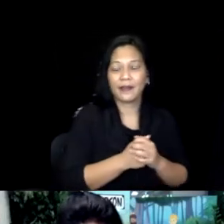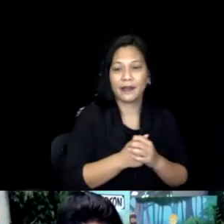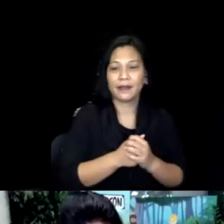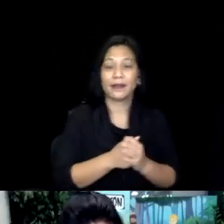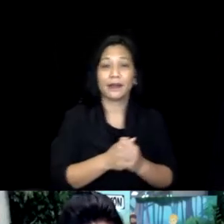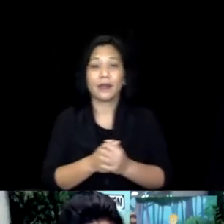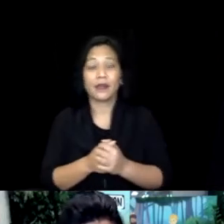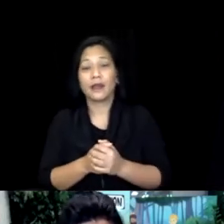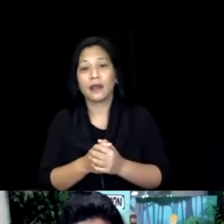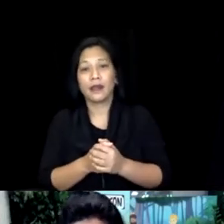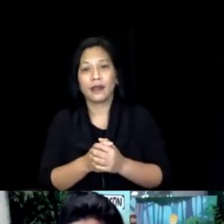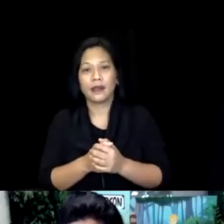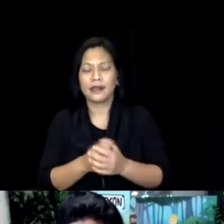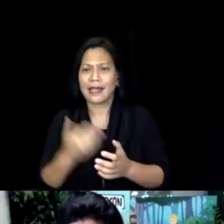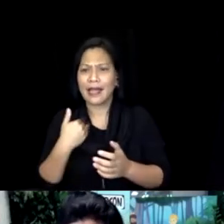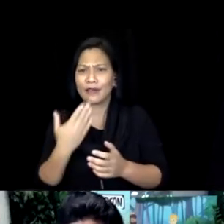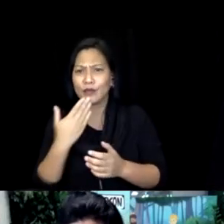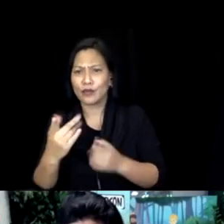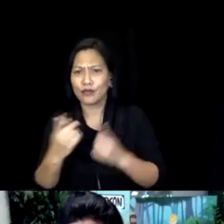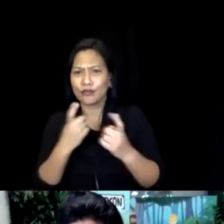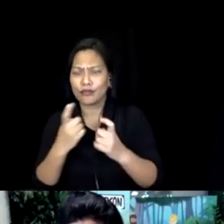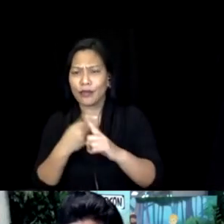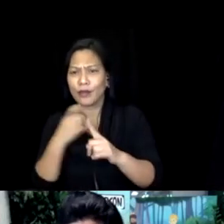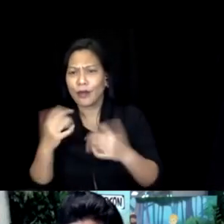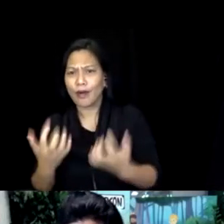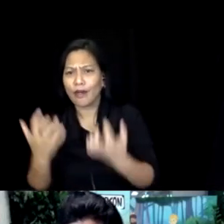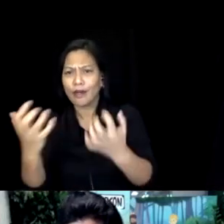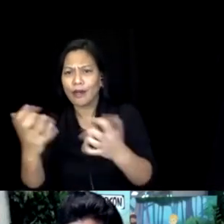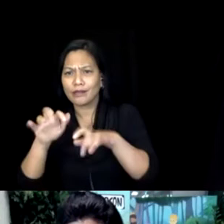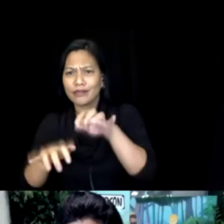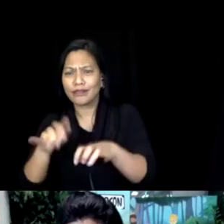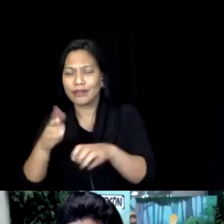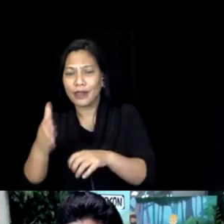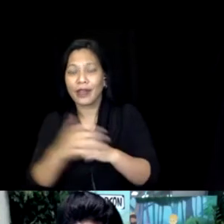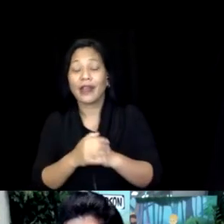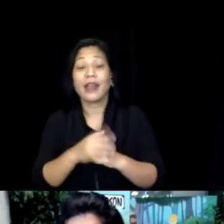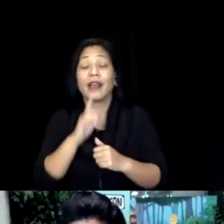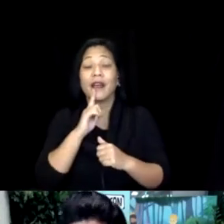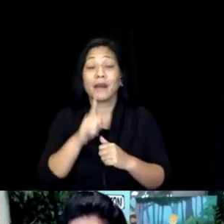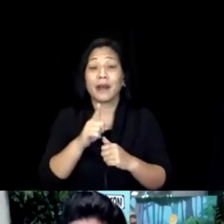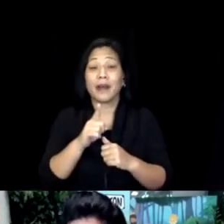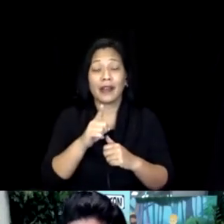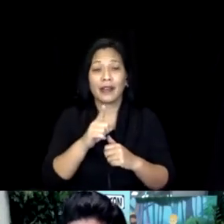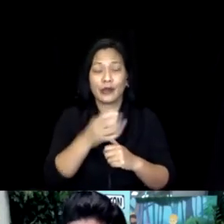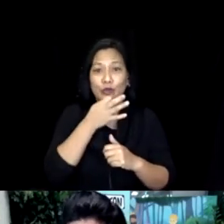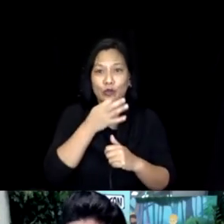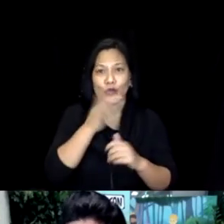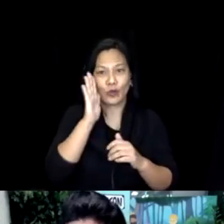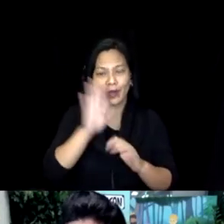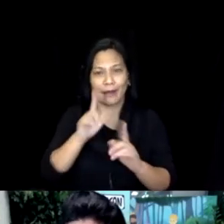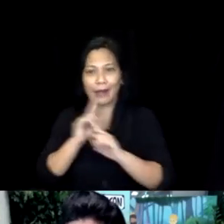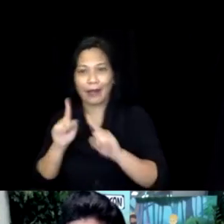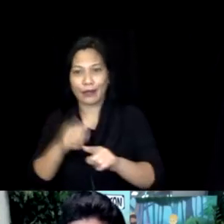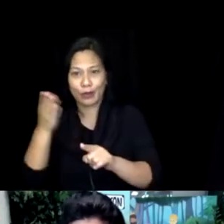some good questions coming in from the audience. So soon I'm going to turn there, but I just want to